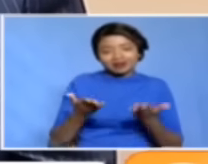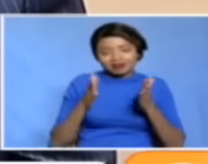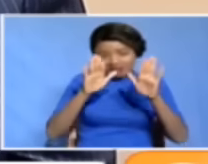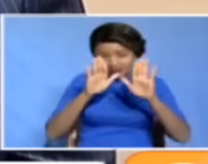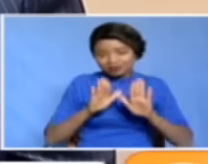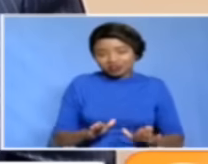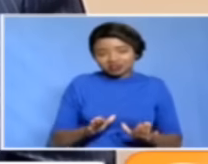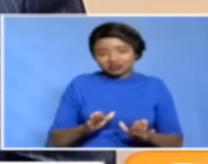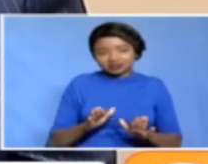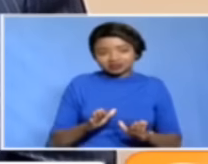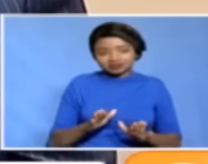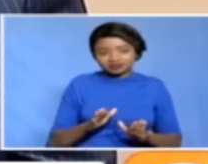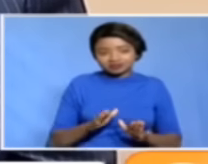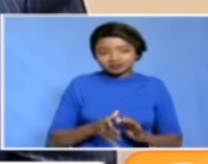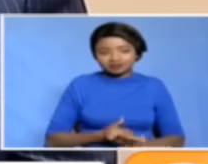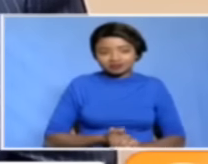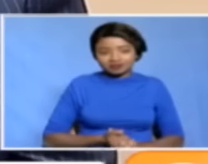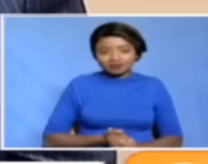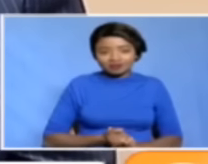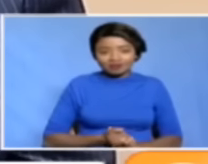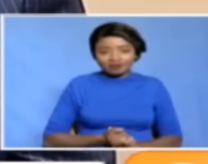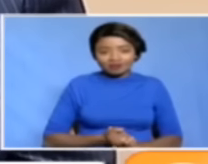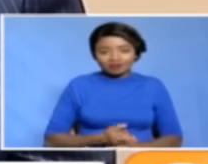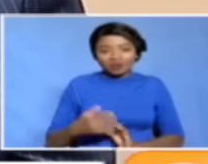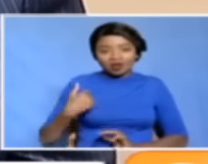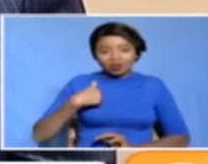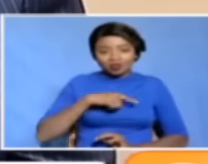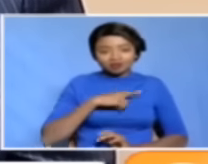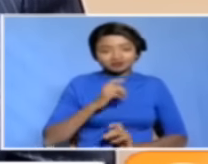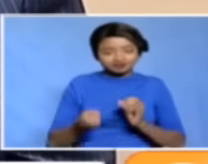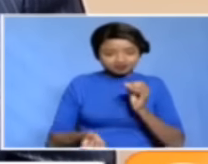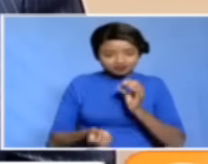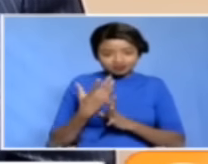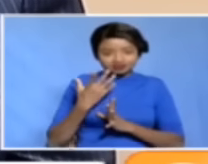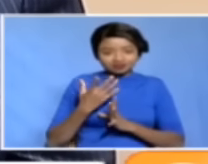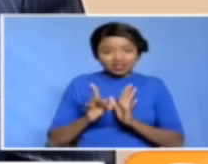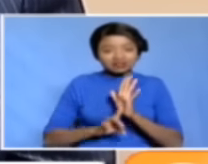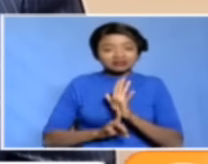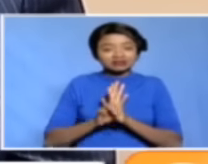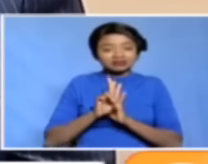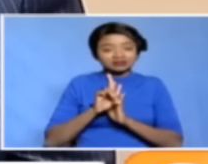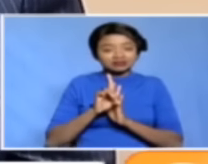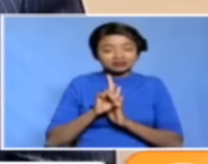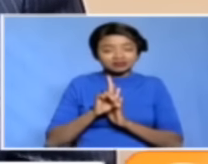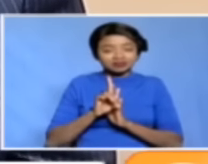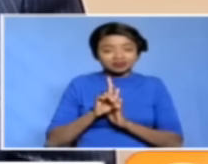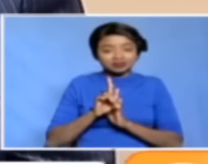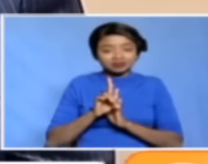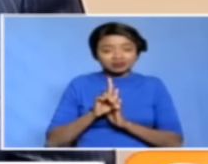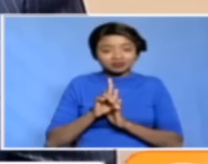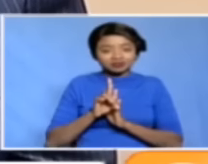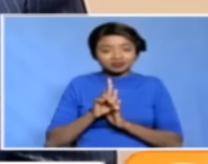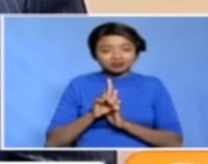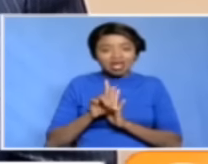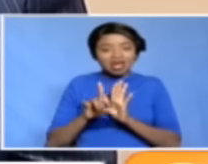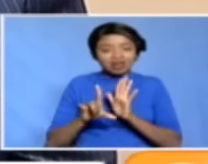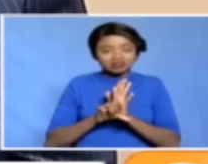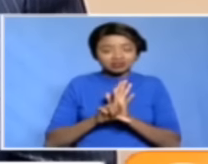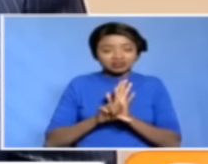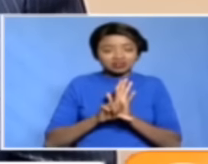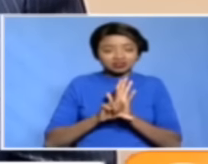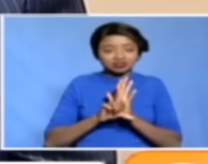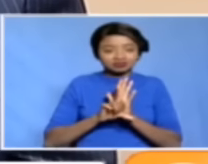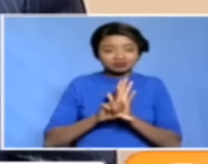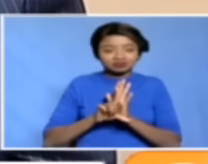important that we first develop and create a legislation